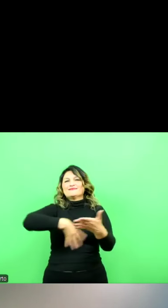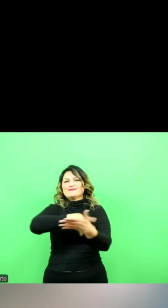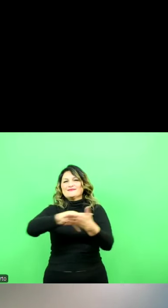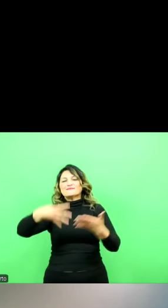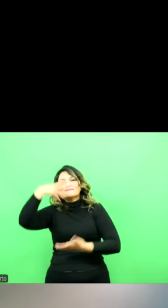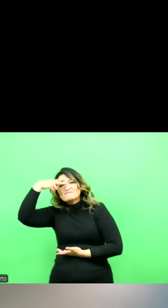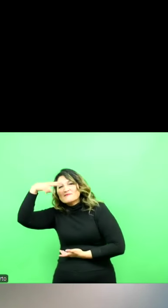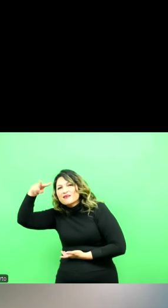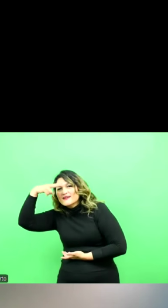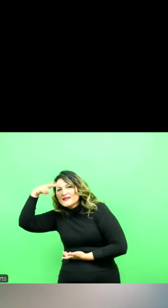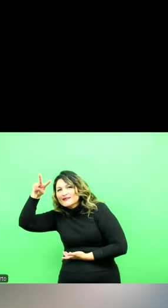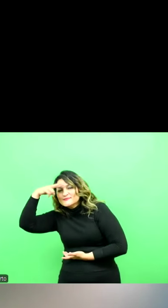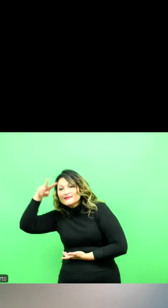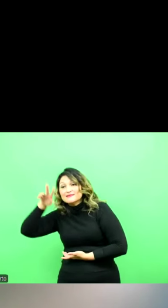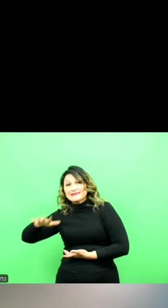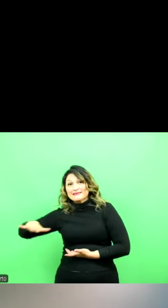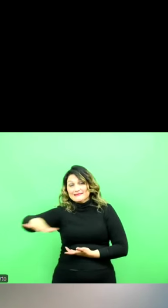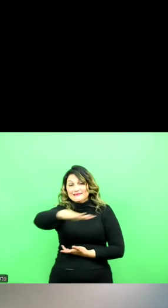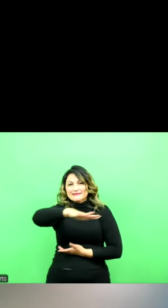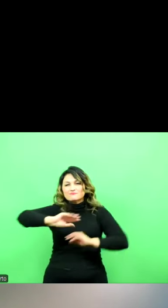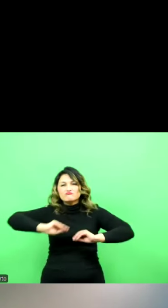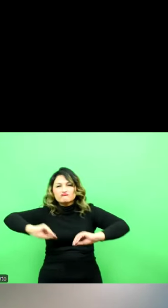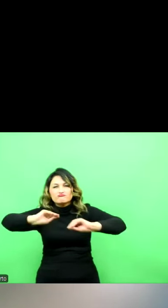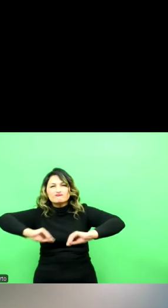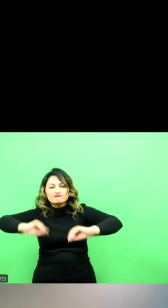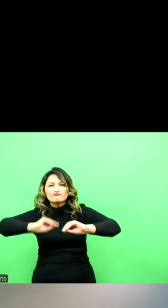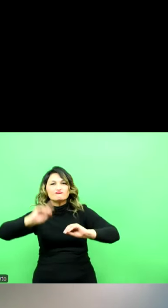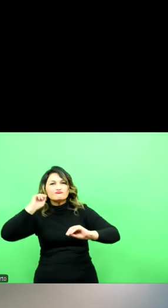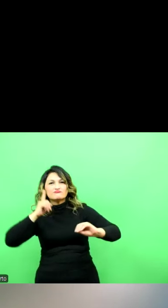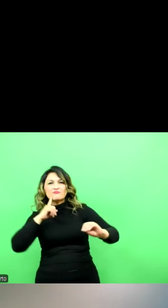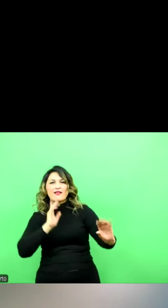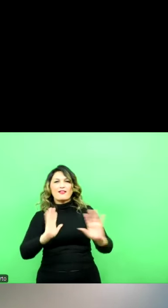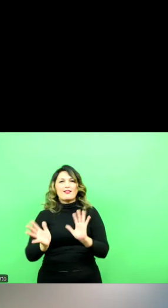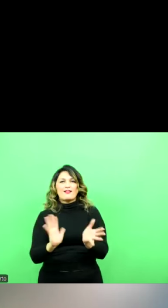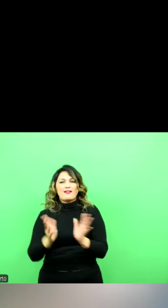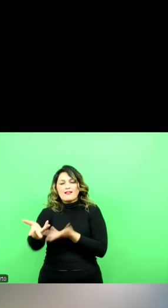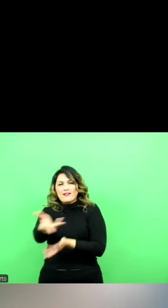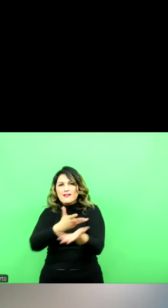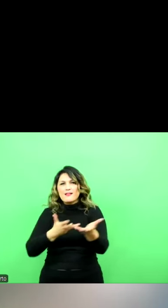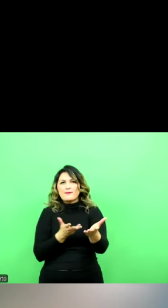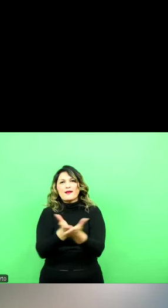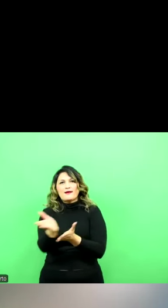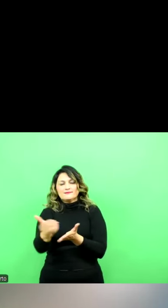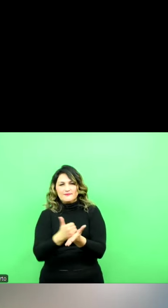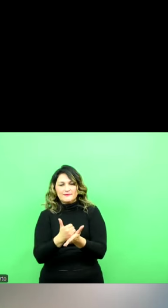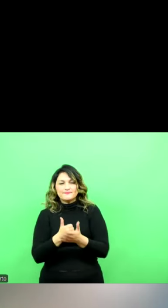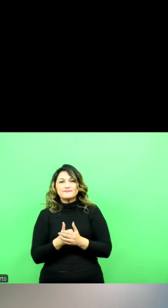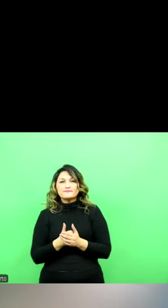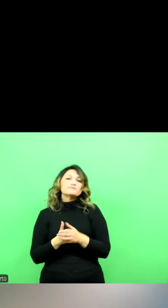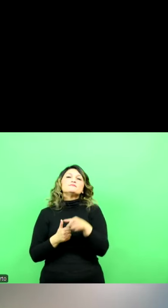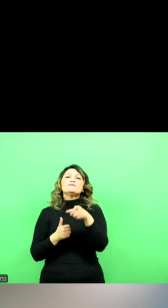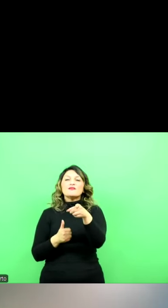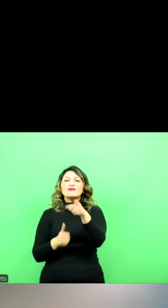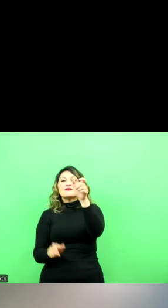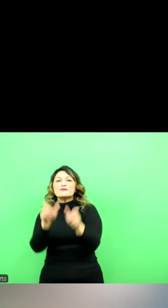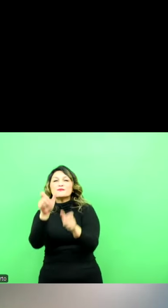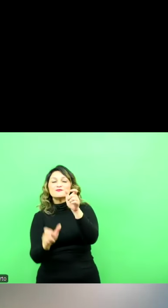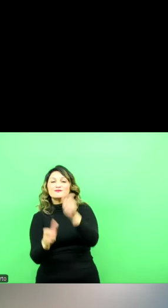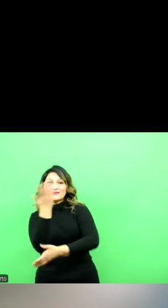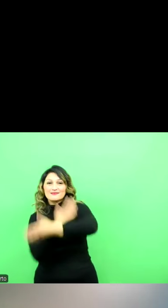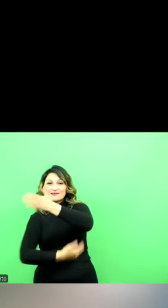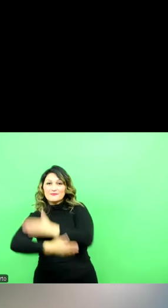Also conductive, inclusive simulations and drills. And in here, we've included the